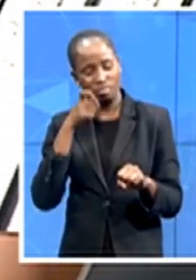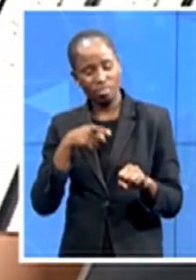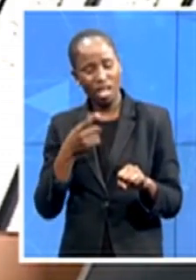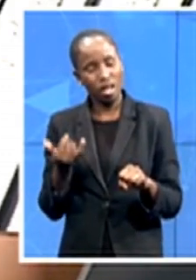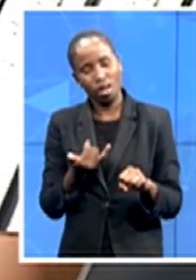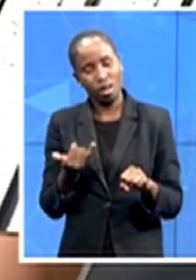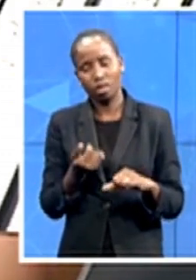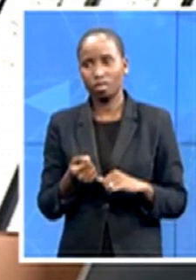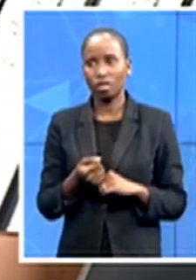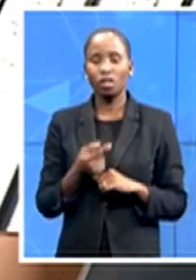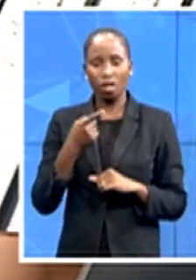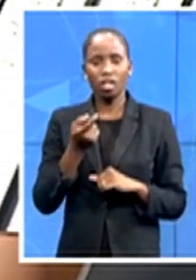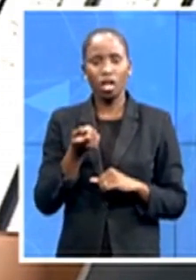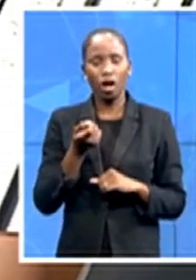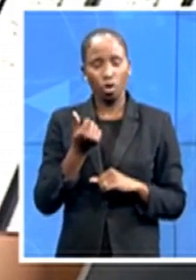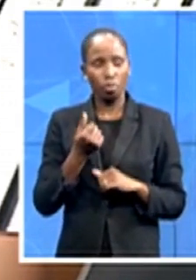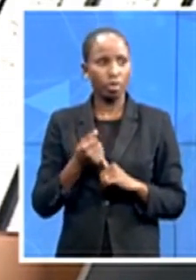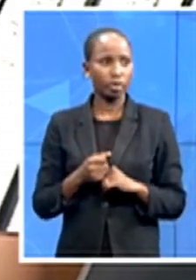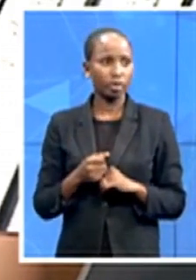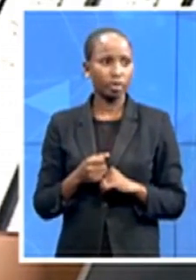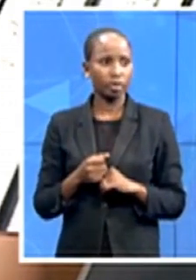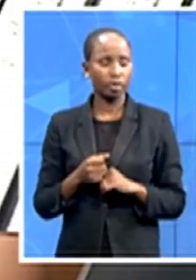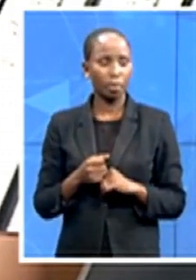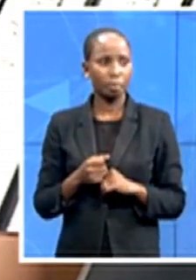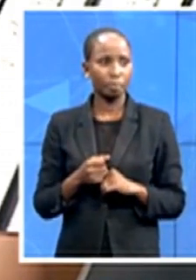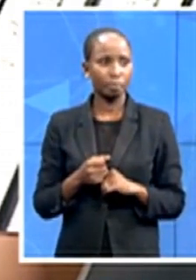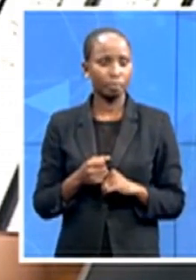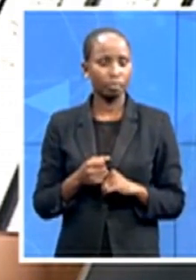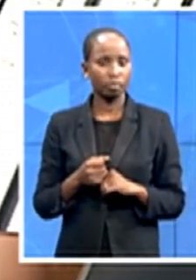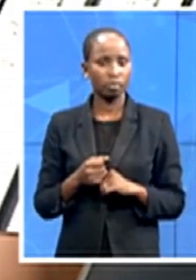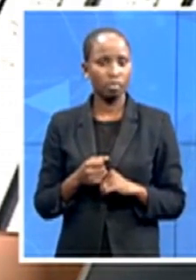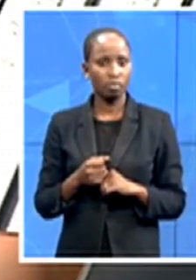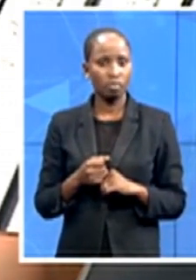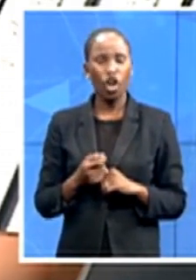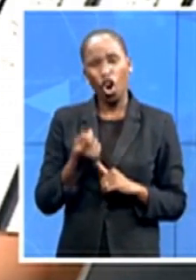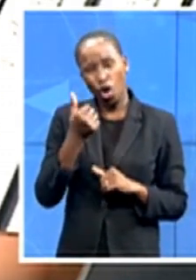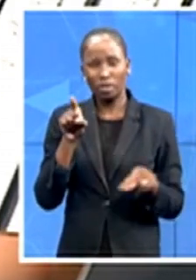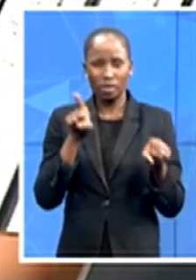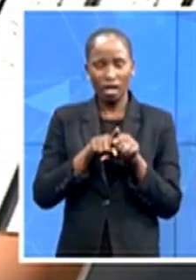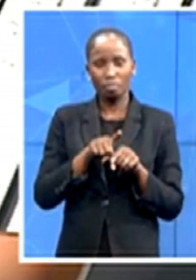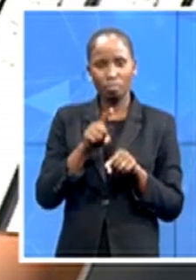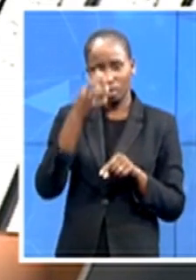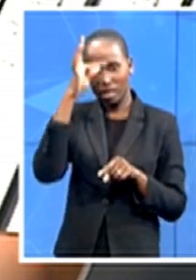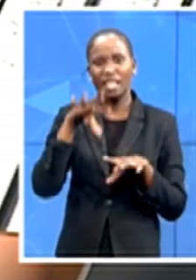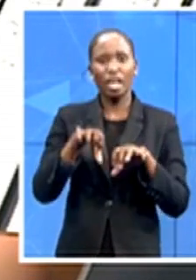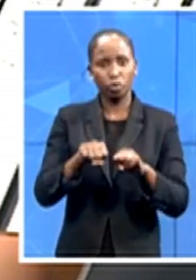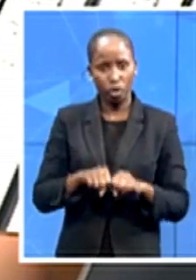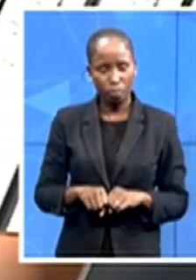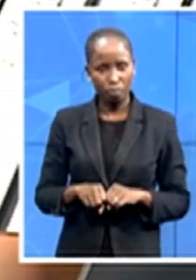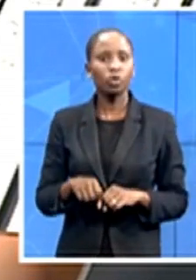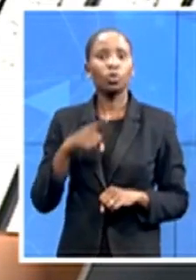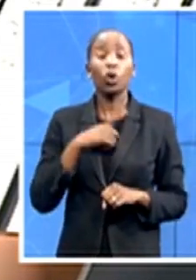culmination of state capture, because you capture National Treasury,